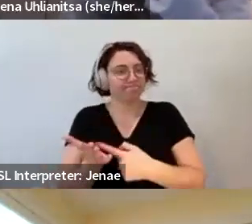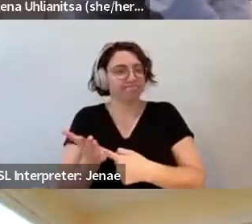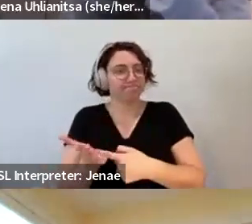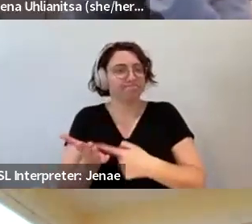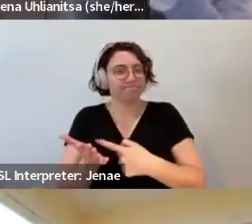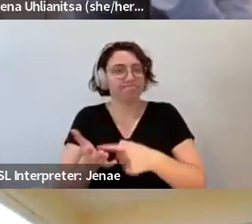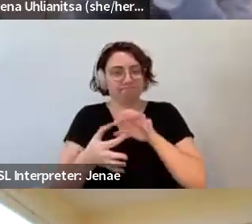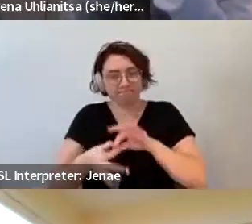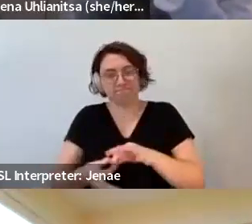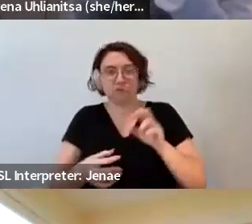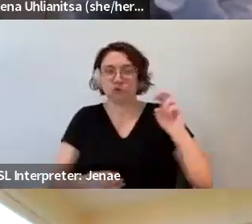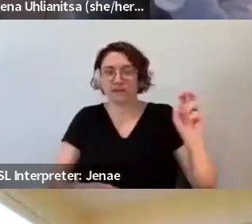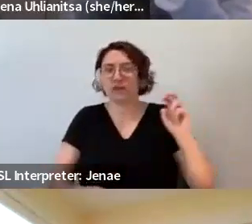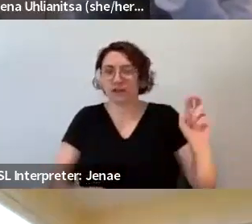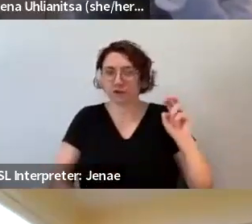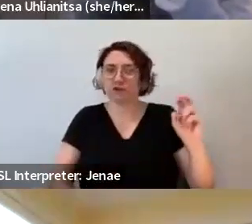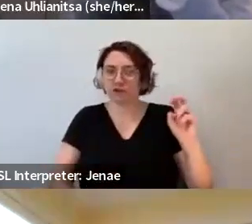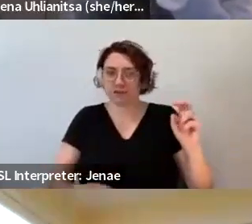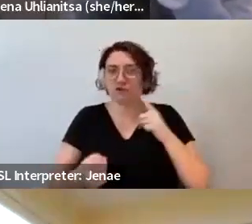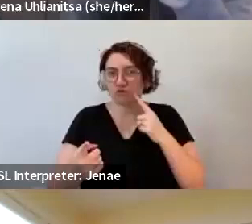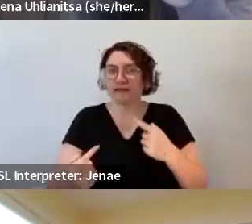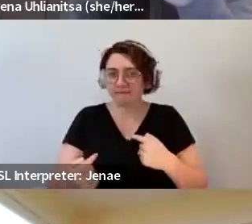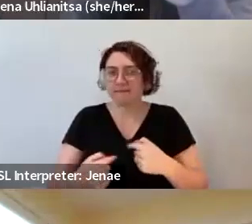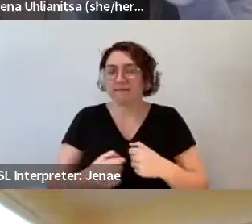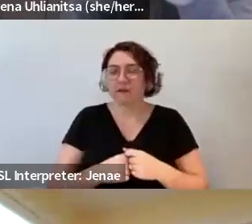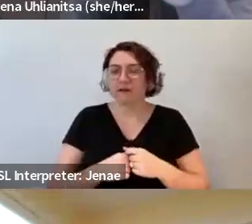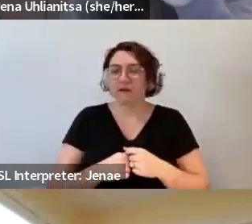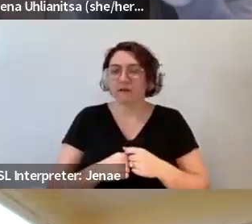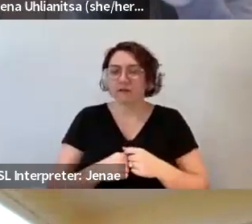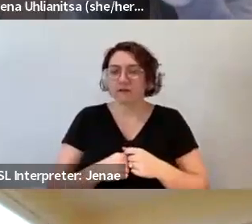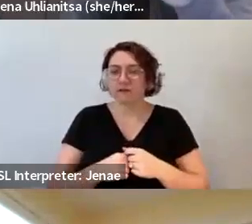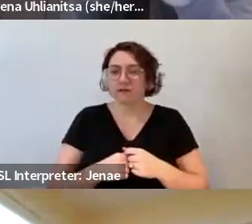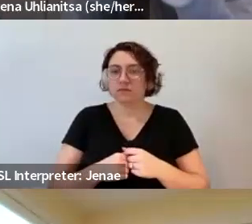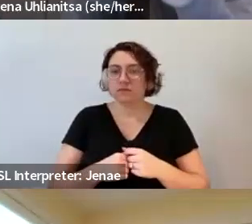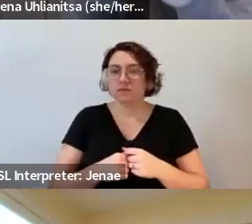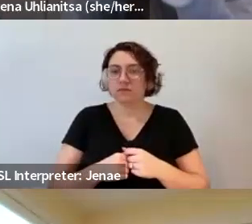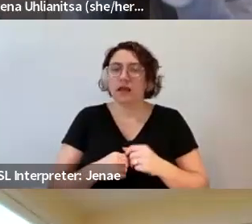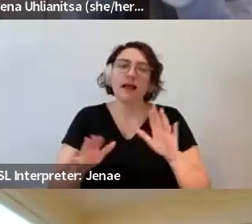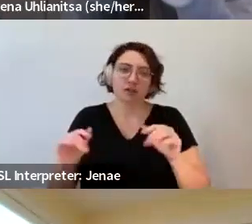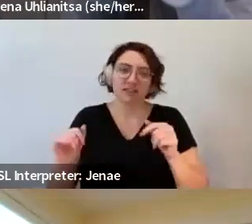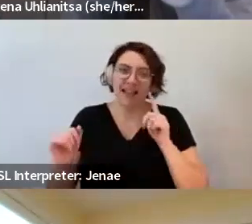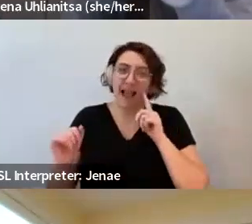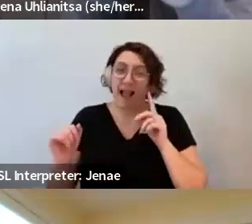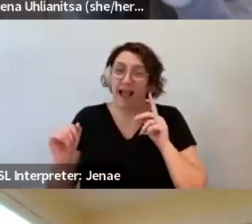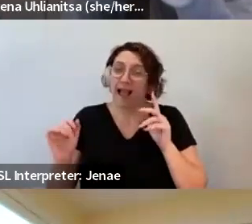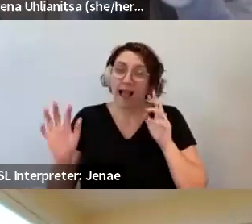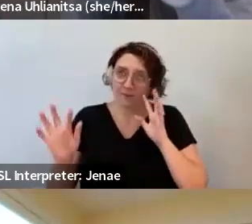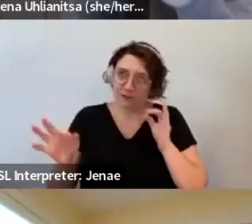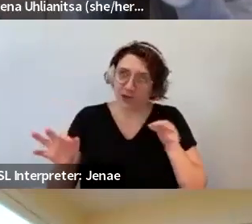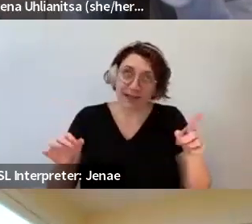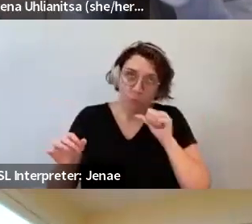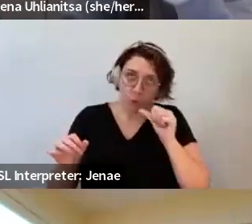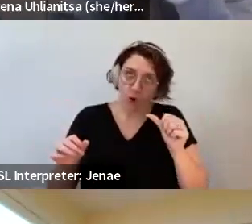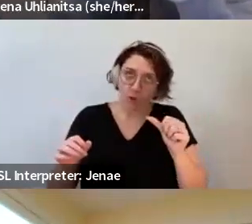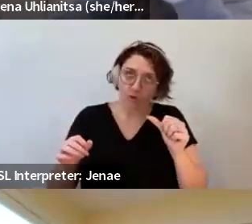related to the transportation directive. And so I will just say, fairly certain that one's not coming out today, but